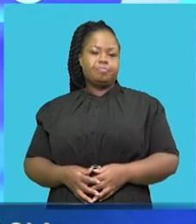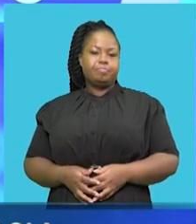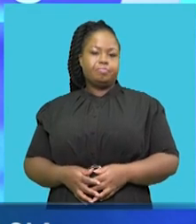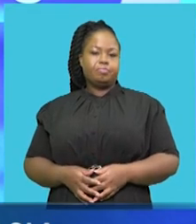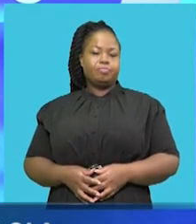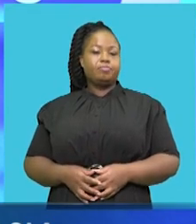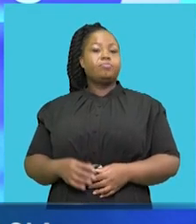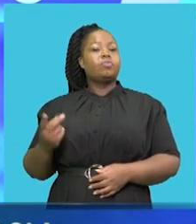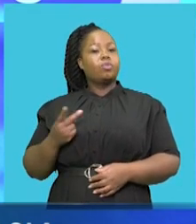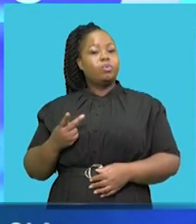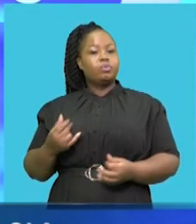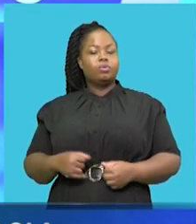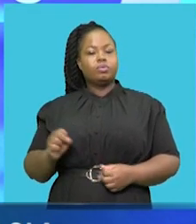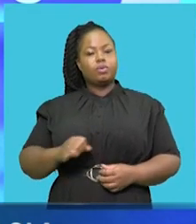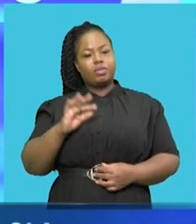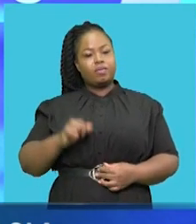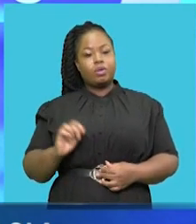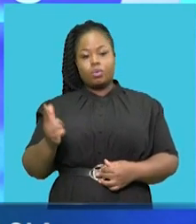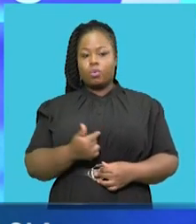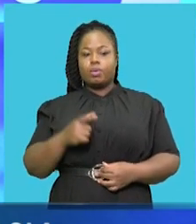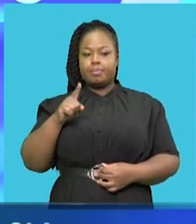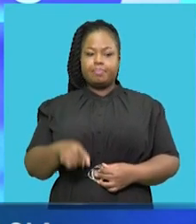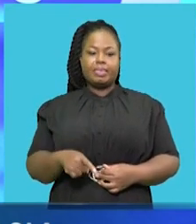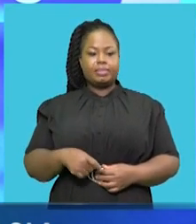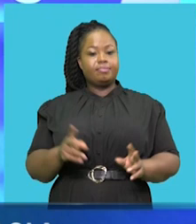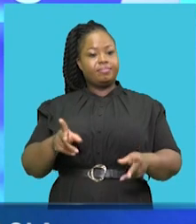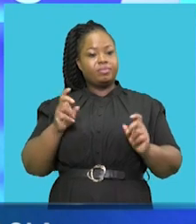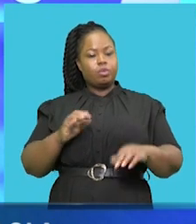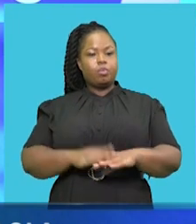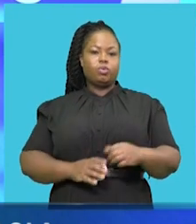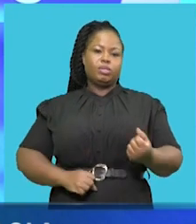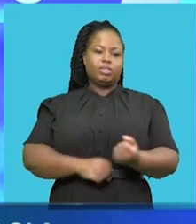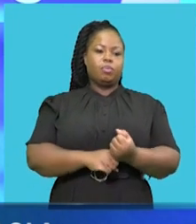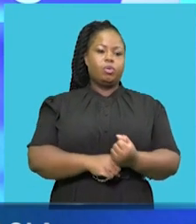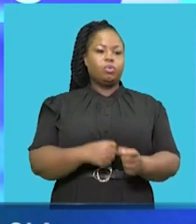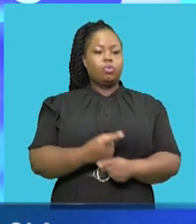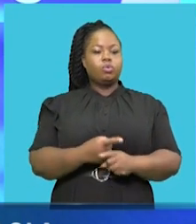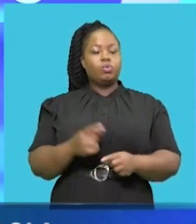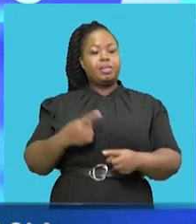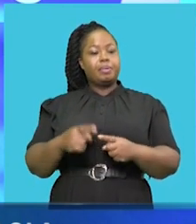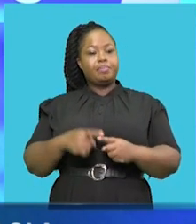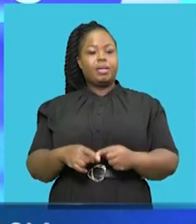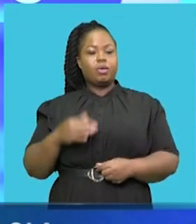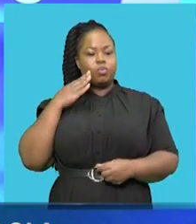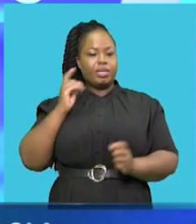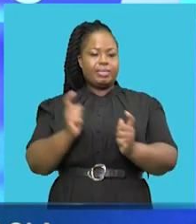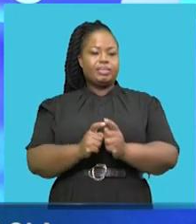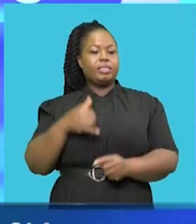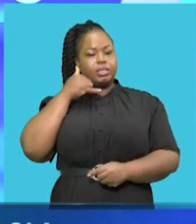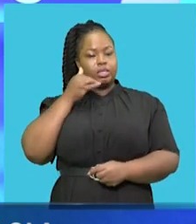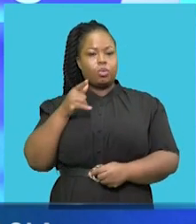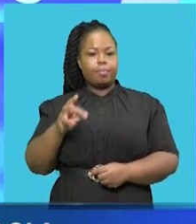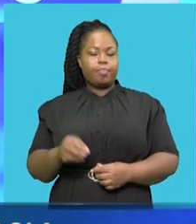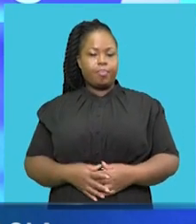Molokwane o buile gape o gwetlhile mo Aforika Borwa botlhe go ka tla ka bontsi go tshegetsa setlhopha sa bona fa ba tlabe ba se tshameka mo legeng ya Telkom.